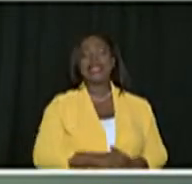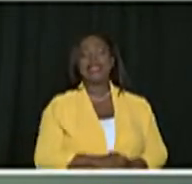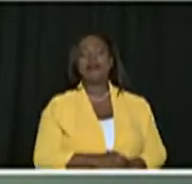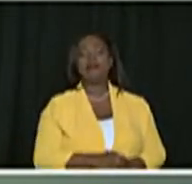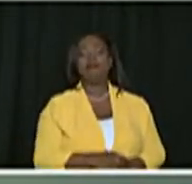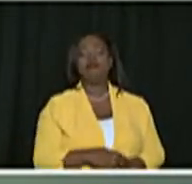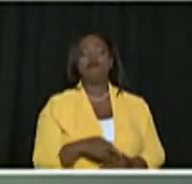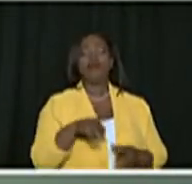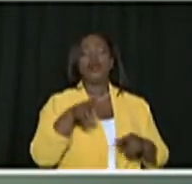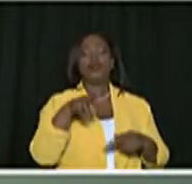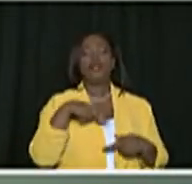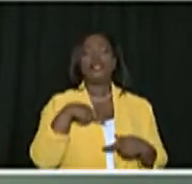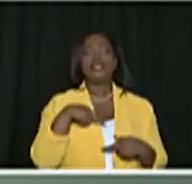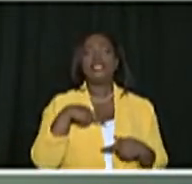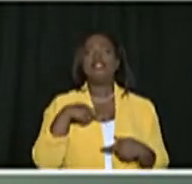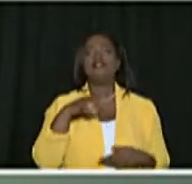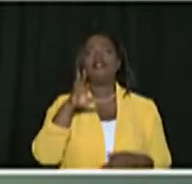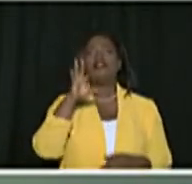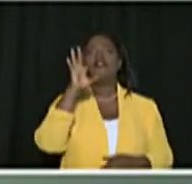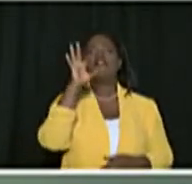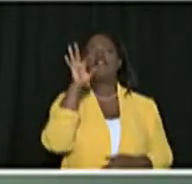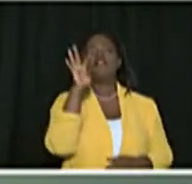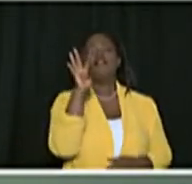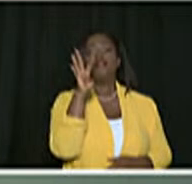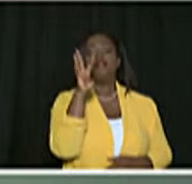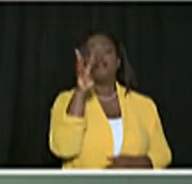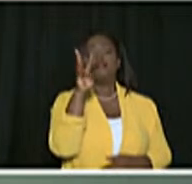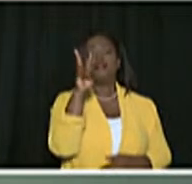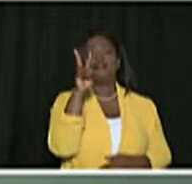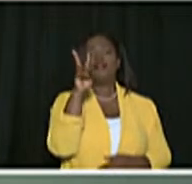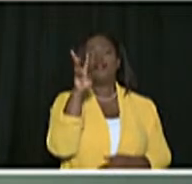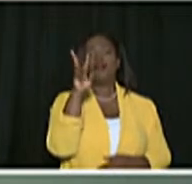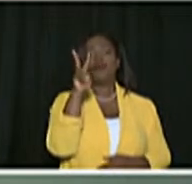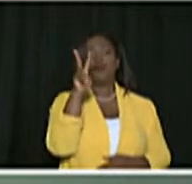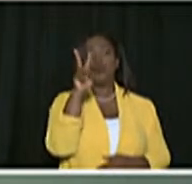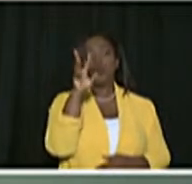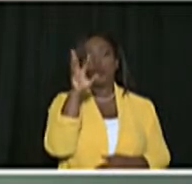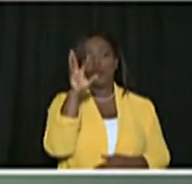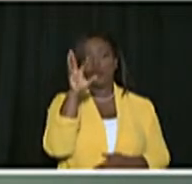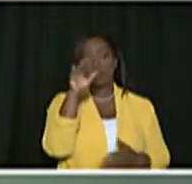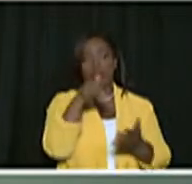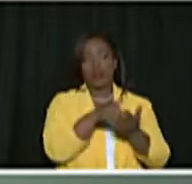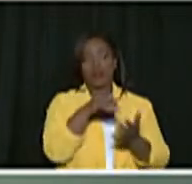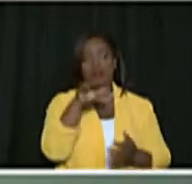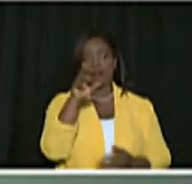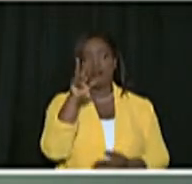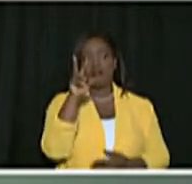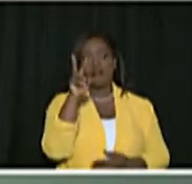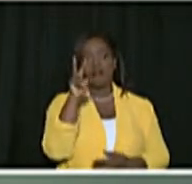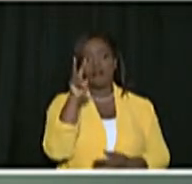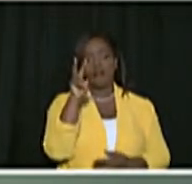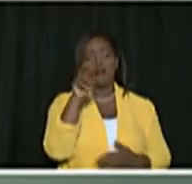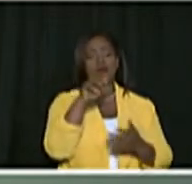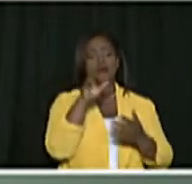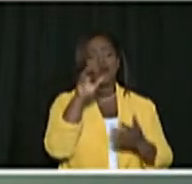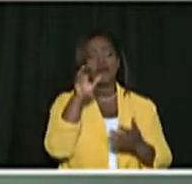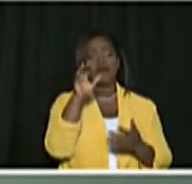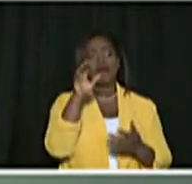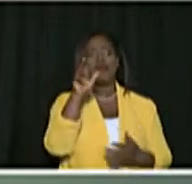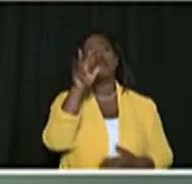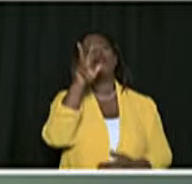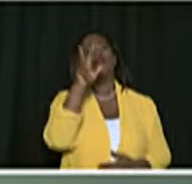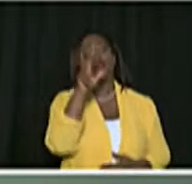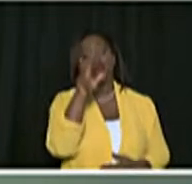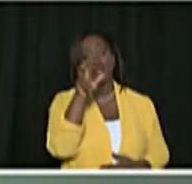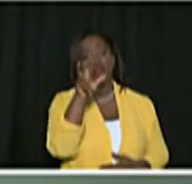children. And since January to April 2020, we have received 384 reports.